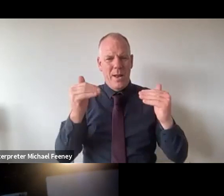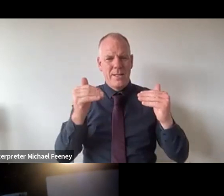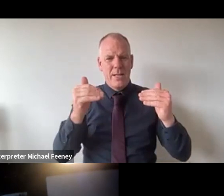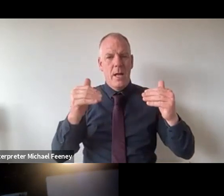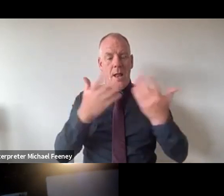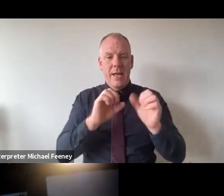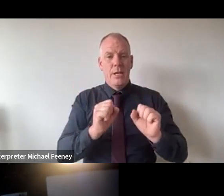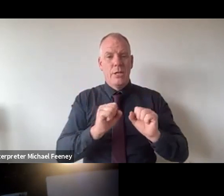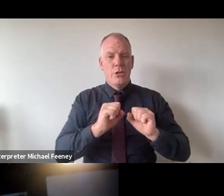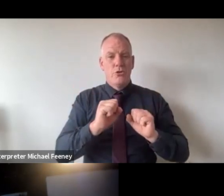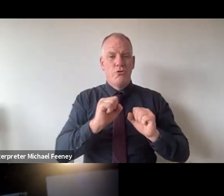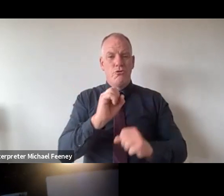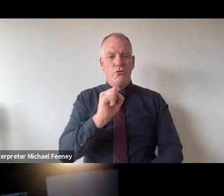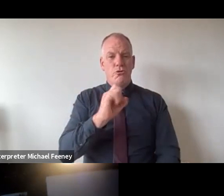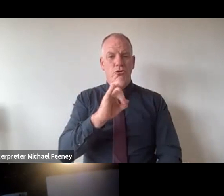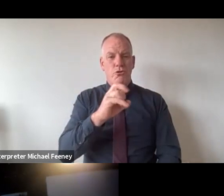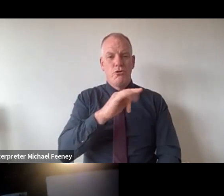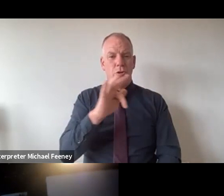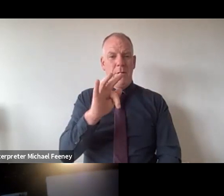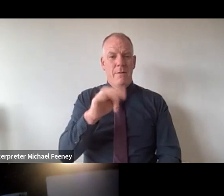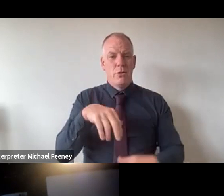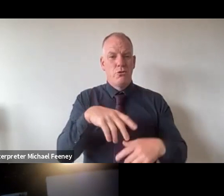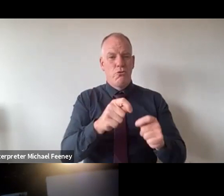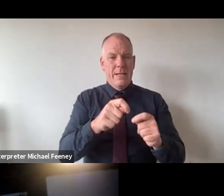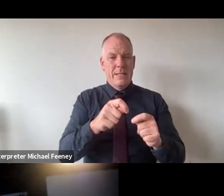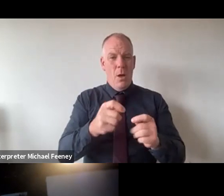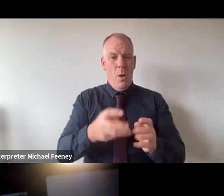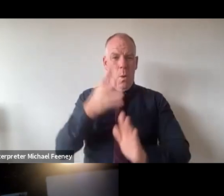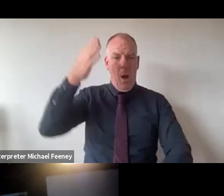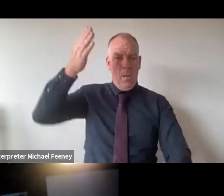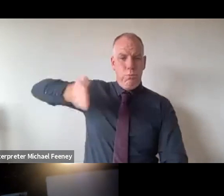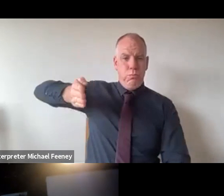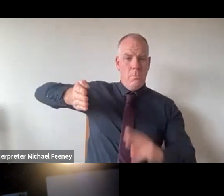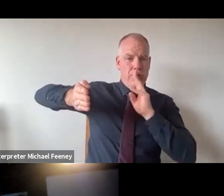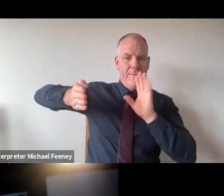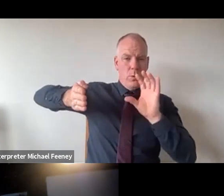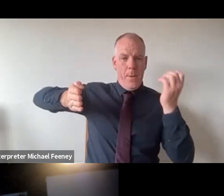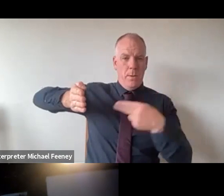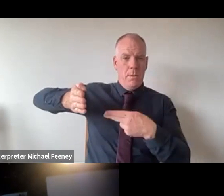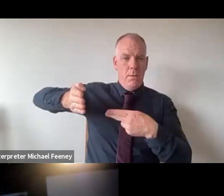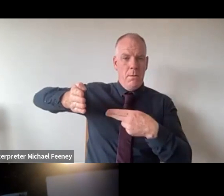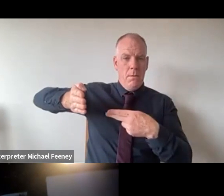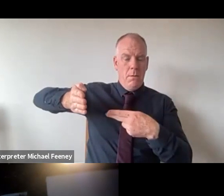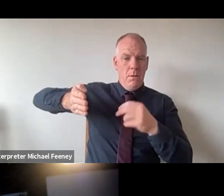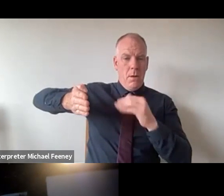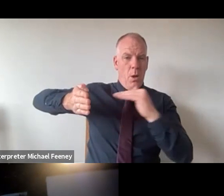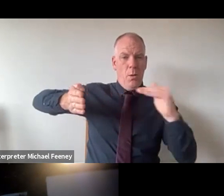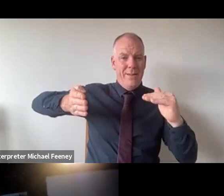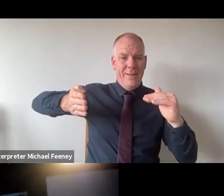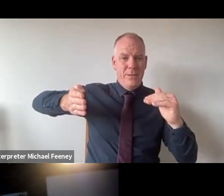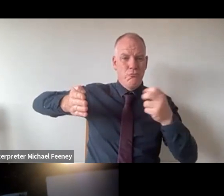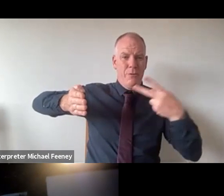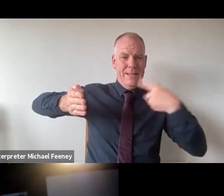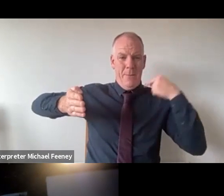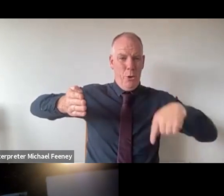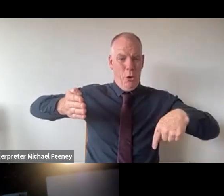segregated by a wall for the multinational companies and the private gated communities, and equality doesn't even recognise you?